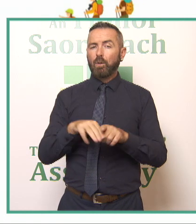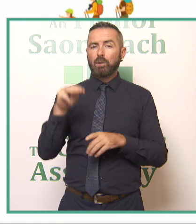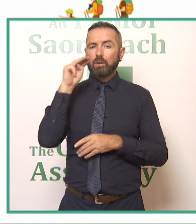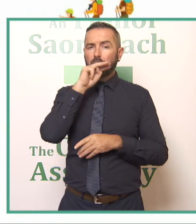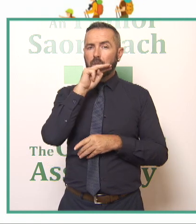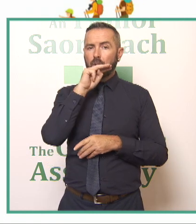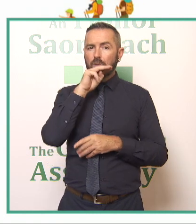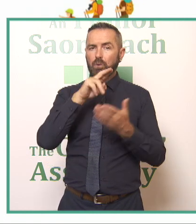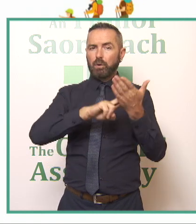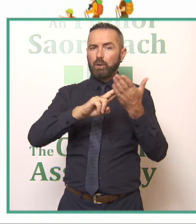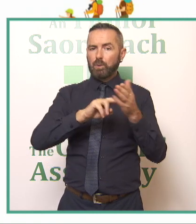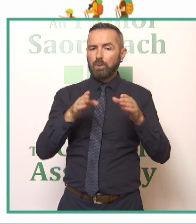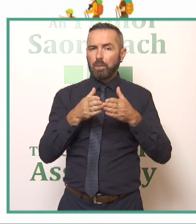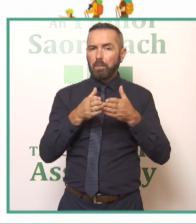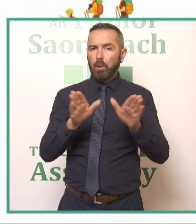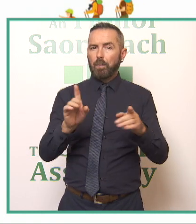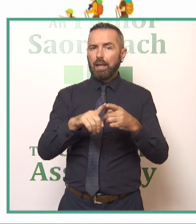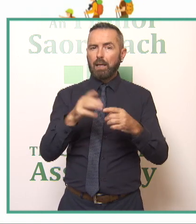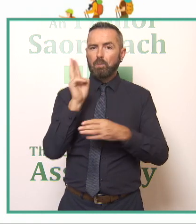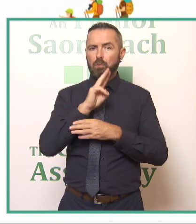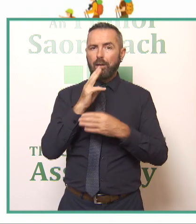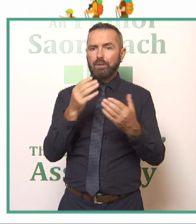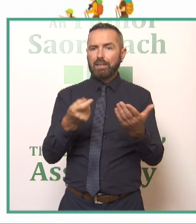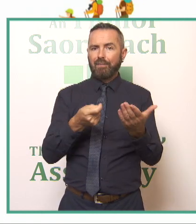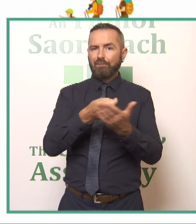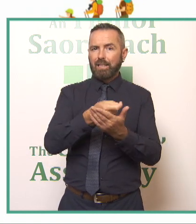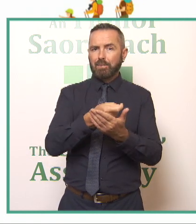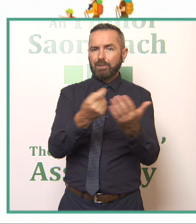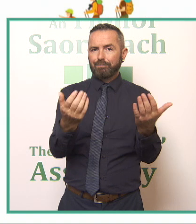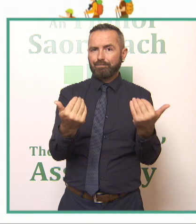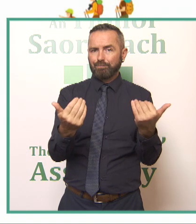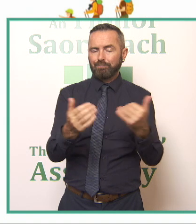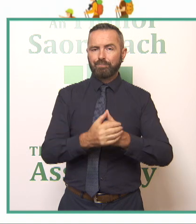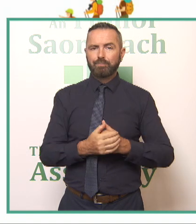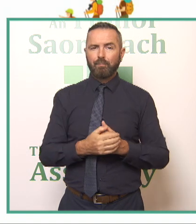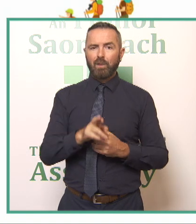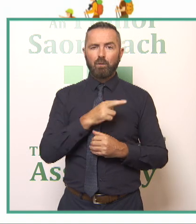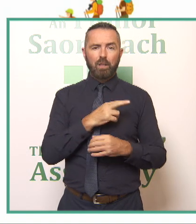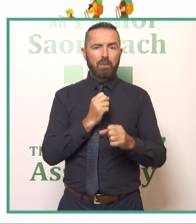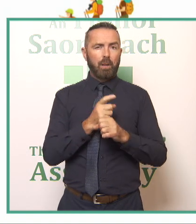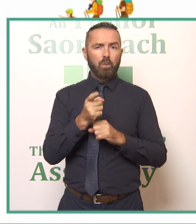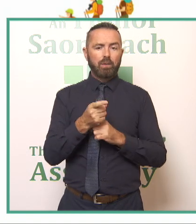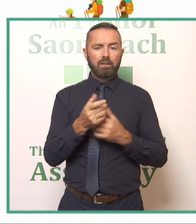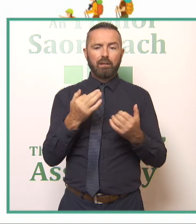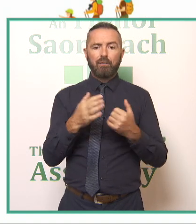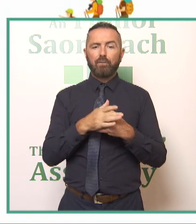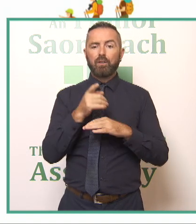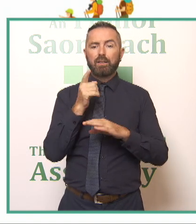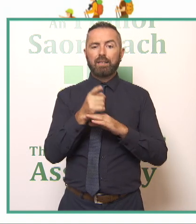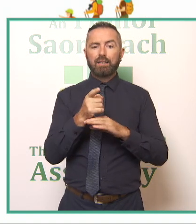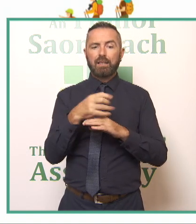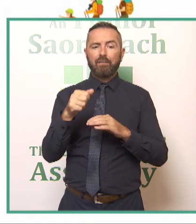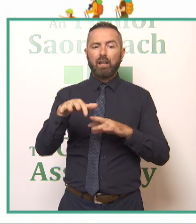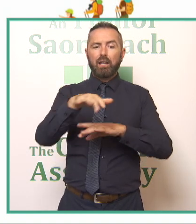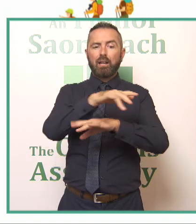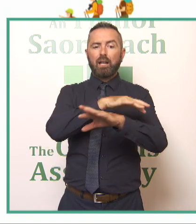that we leverage public and private investment here as well. So really what it is about forests for climate, nature, wood and people. So from a climate